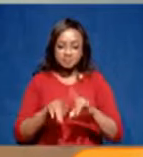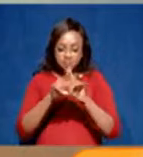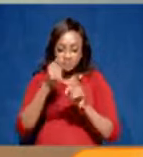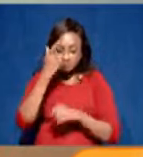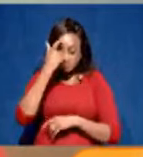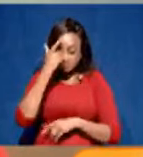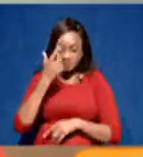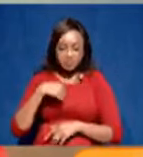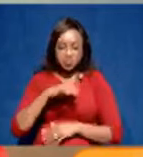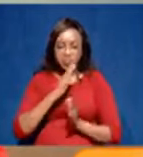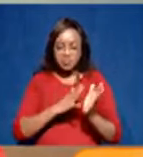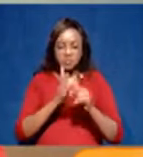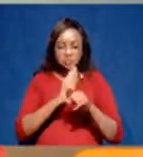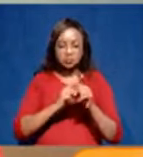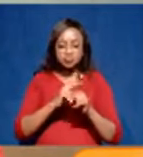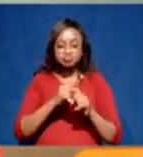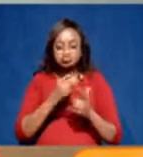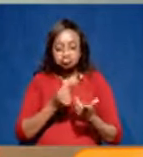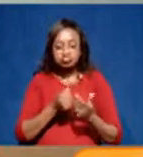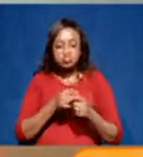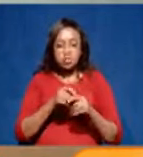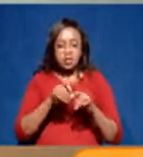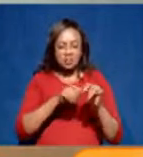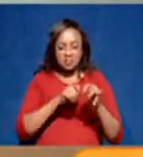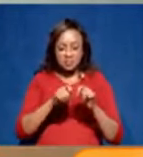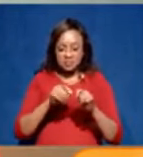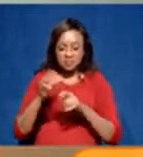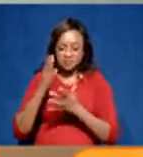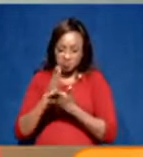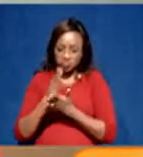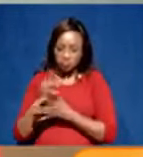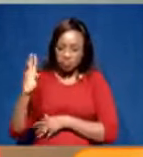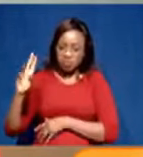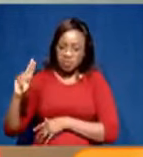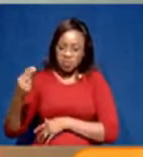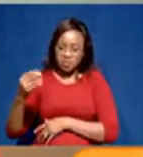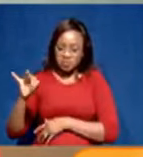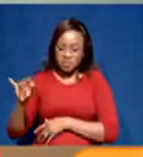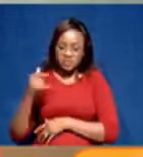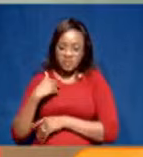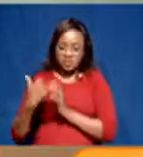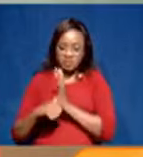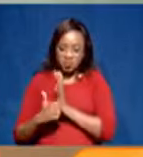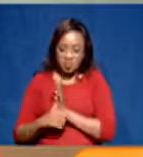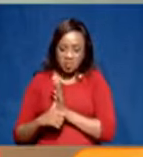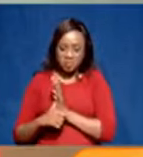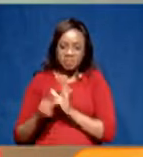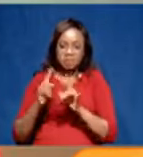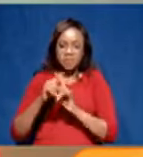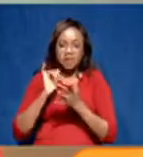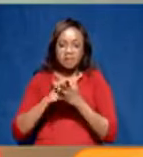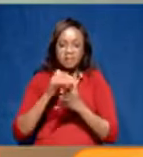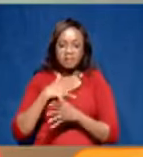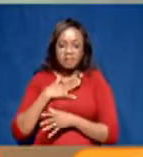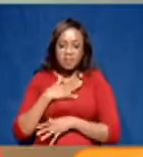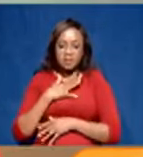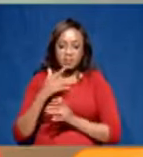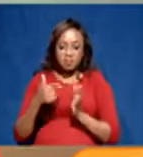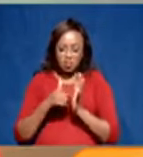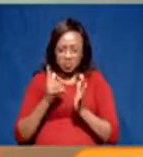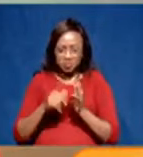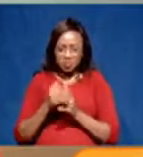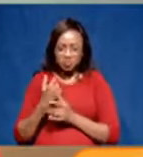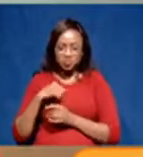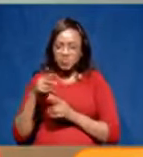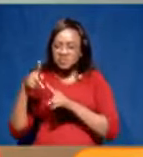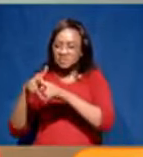management. So administratively, NHIF has issues. And that's why, for me, I said, we do not have to keep patching up NHIF.